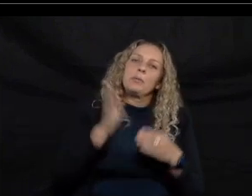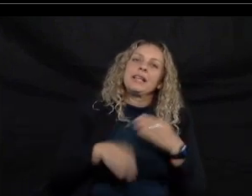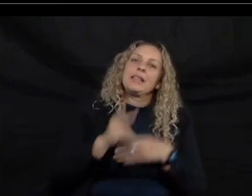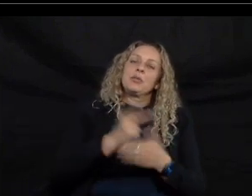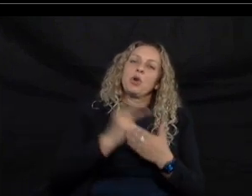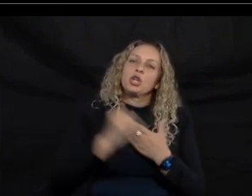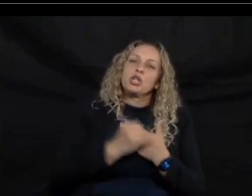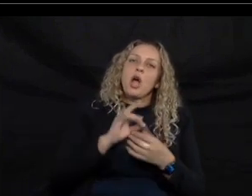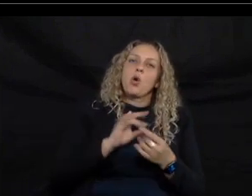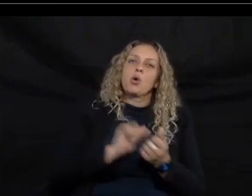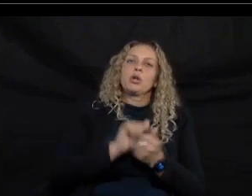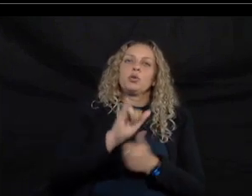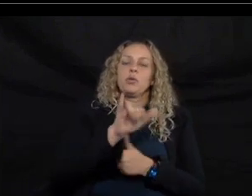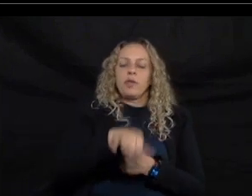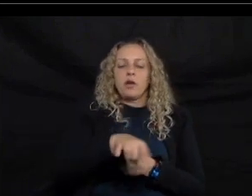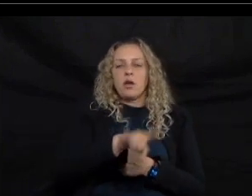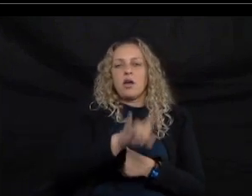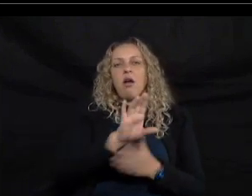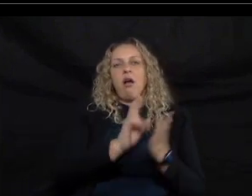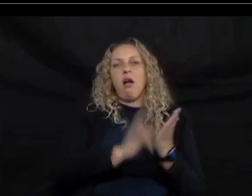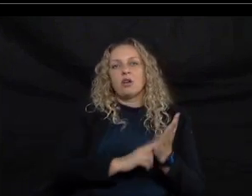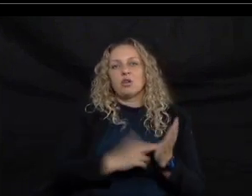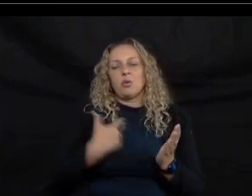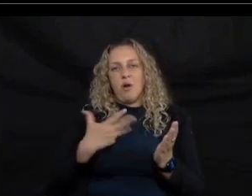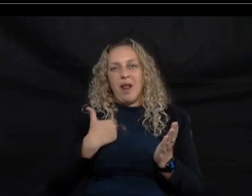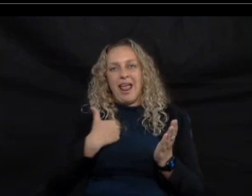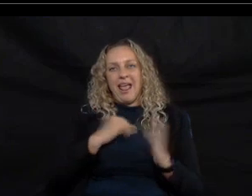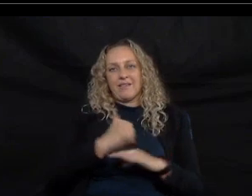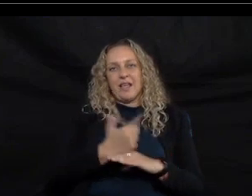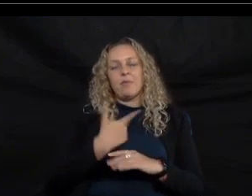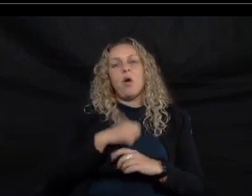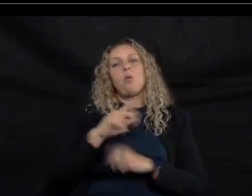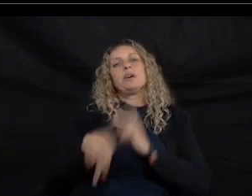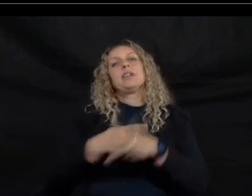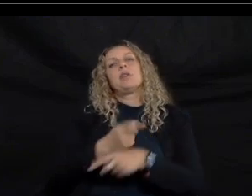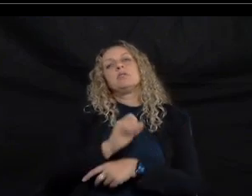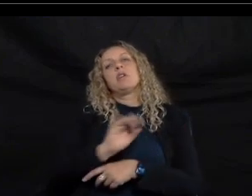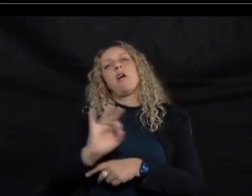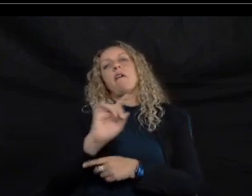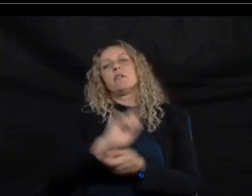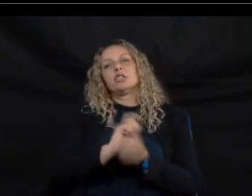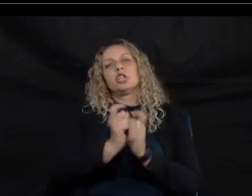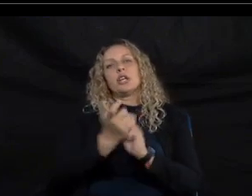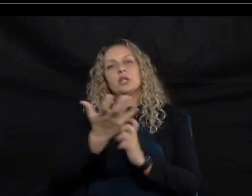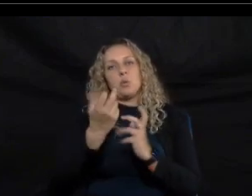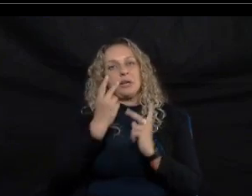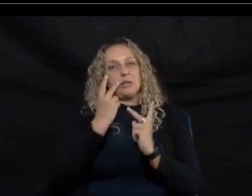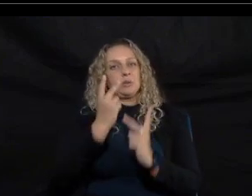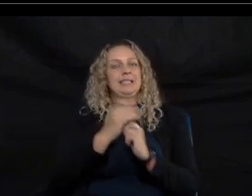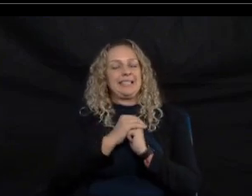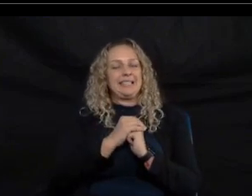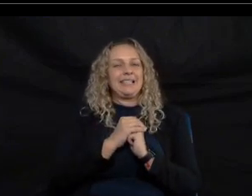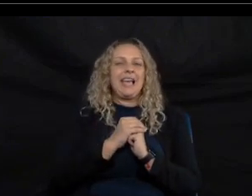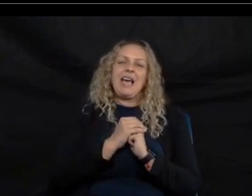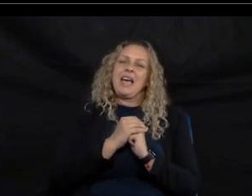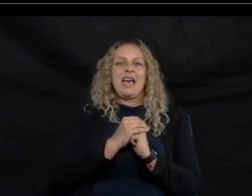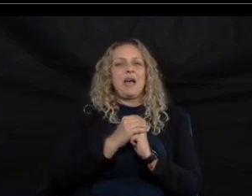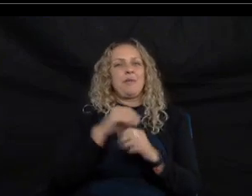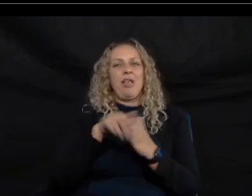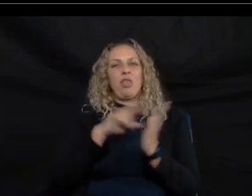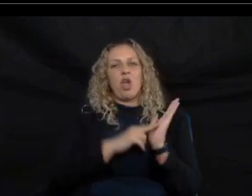project according to the contract we have, or what types of changes they would like to see in